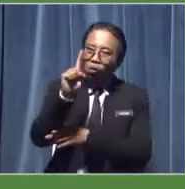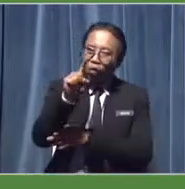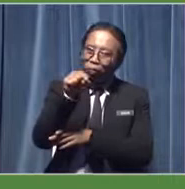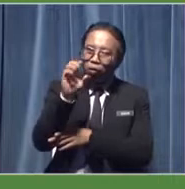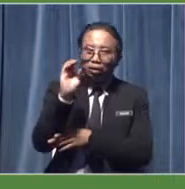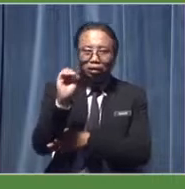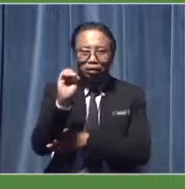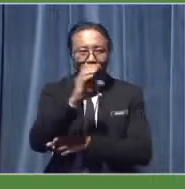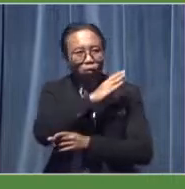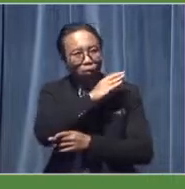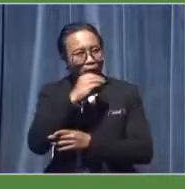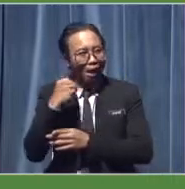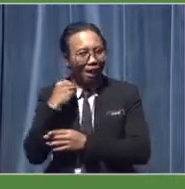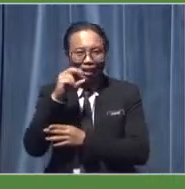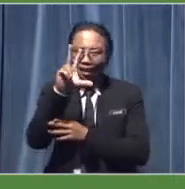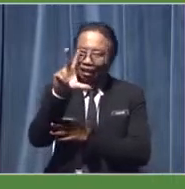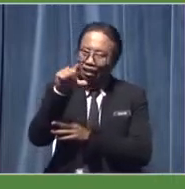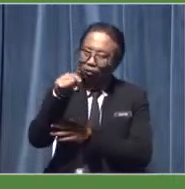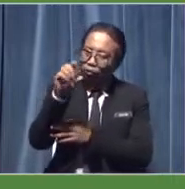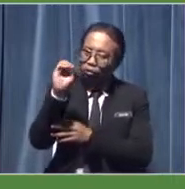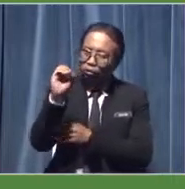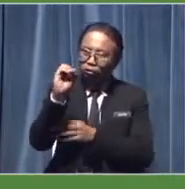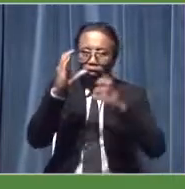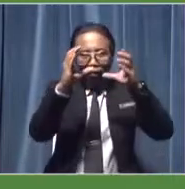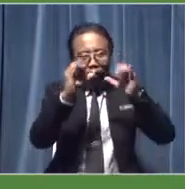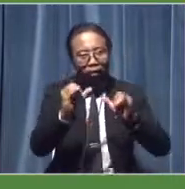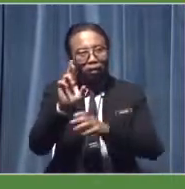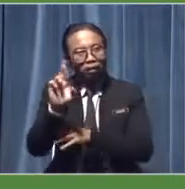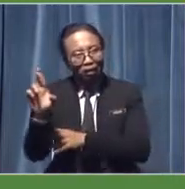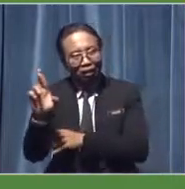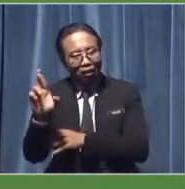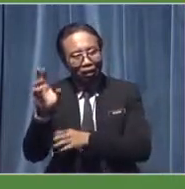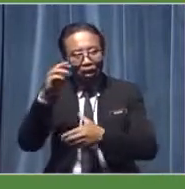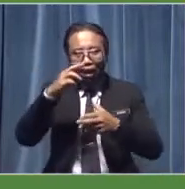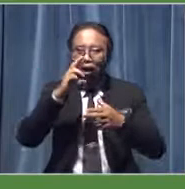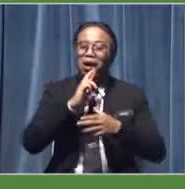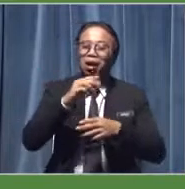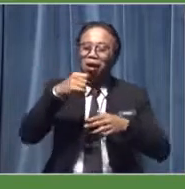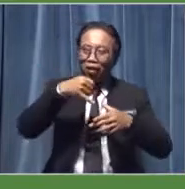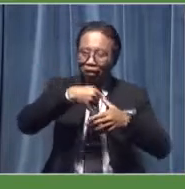1.0 and 3.0 capacitors are in parallel.